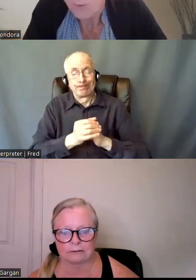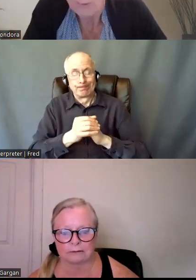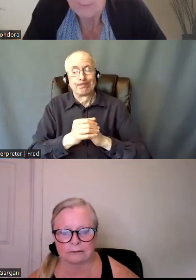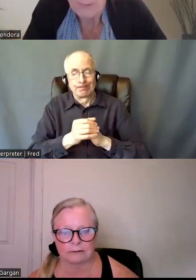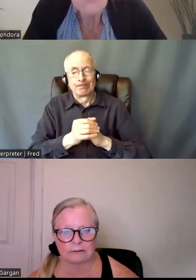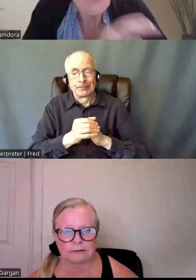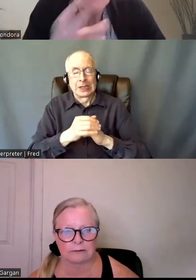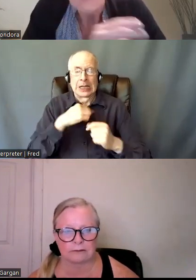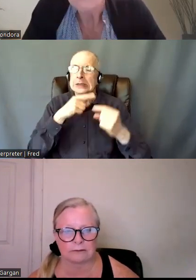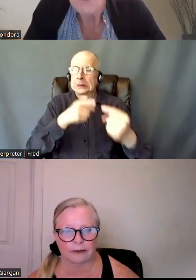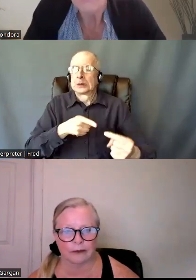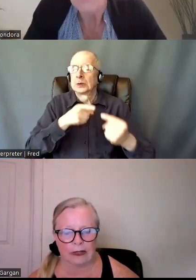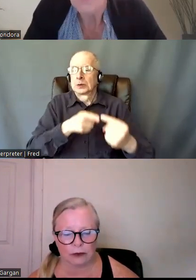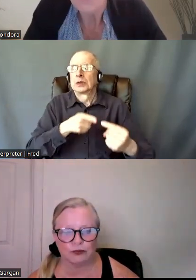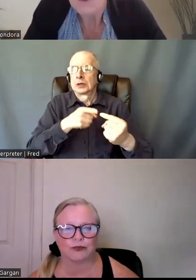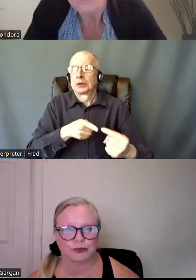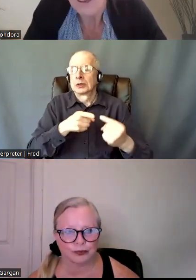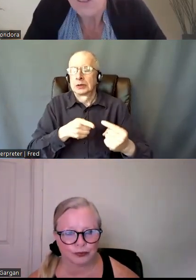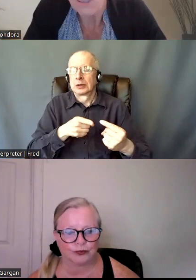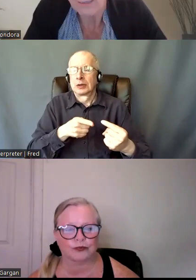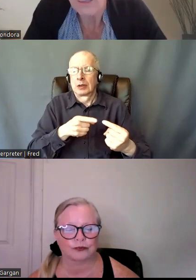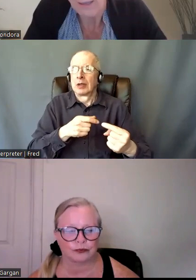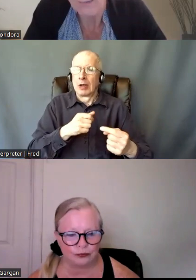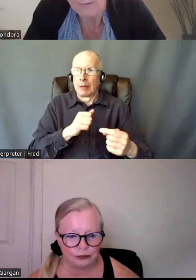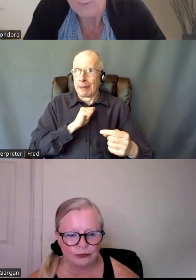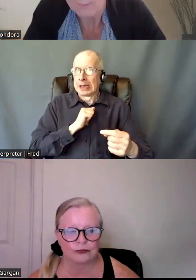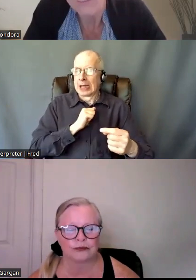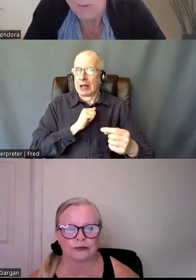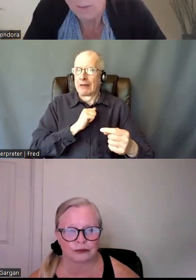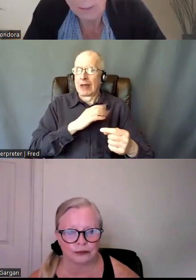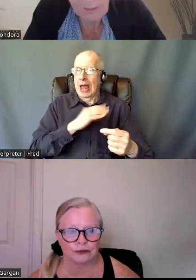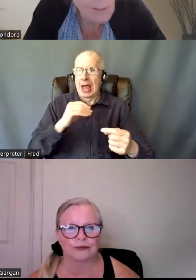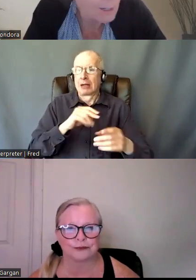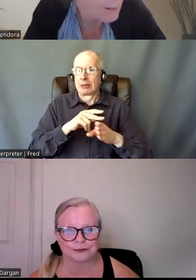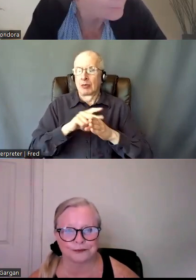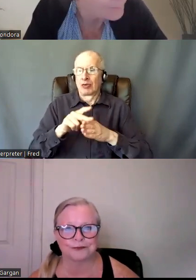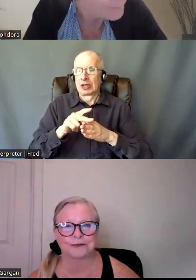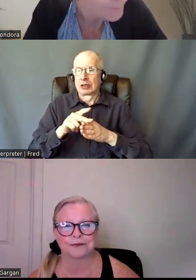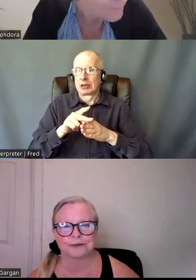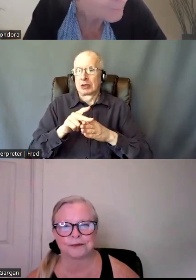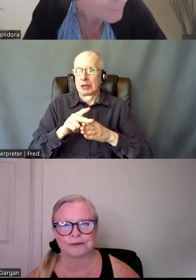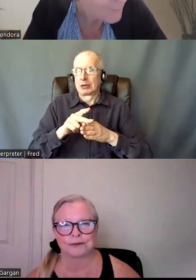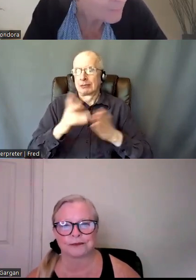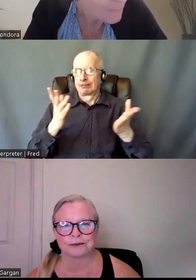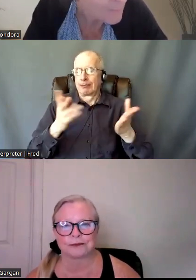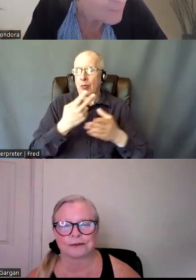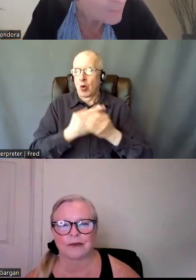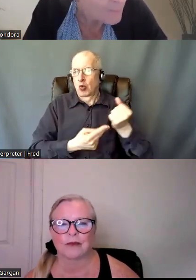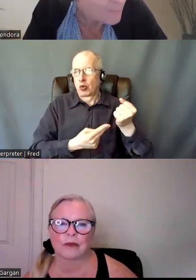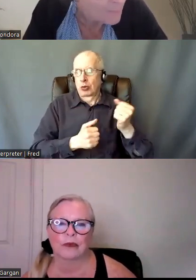have struggled with, again, both sort of personally and professionally. At